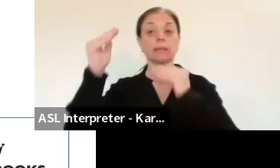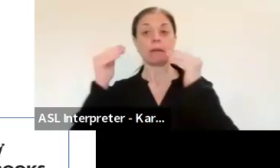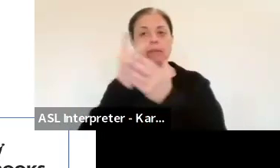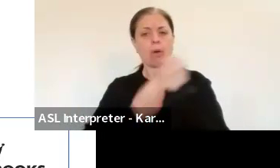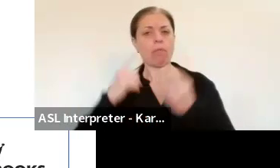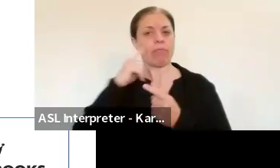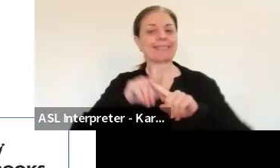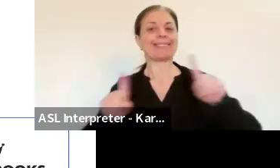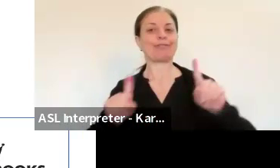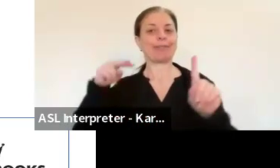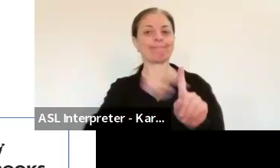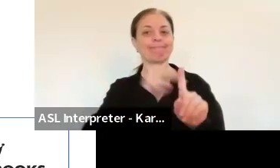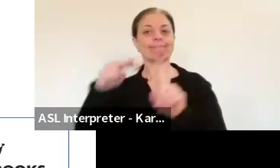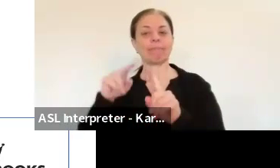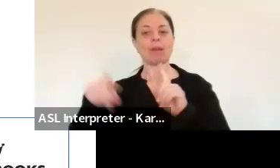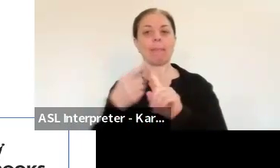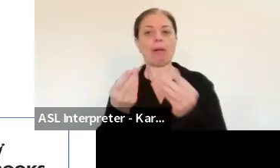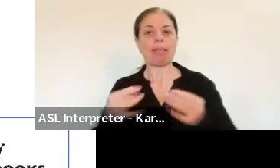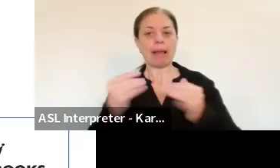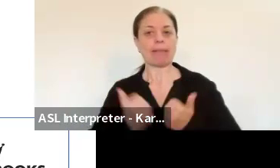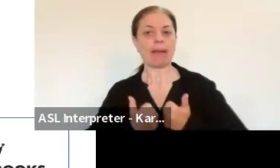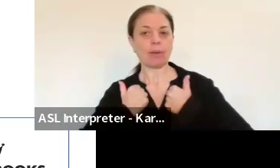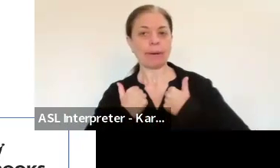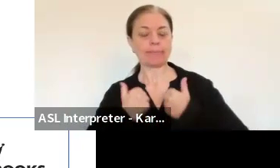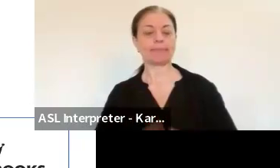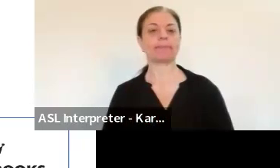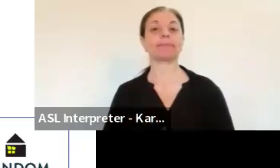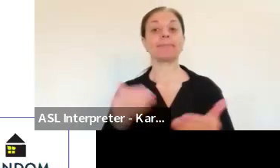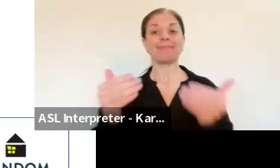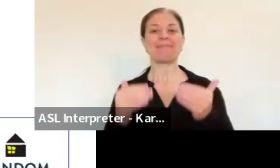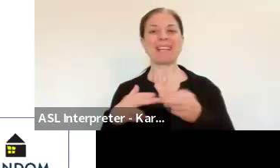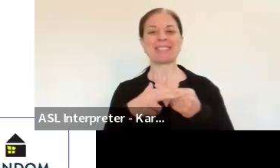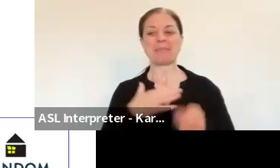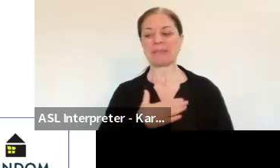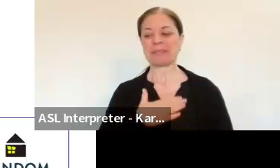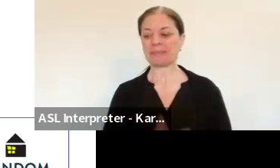think differently about the land they occupy. Next slide, please.